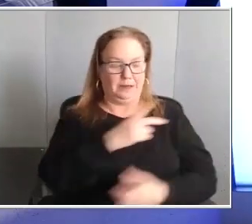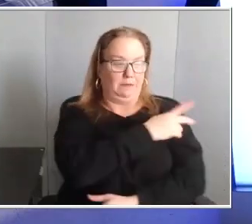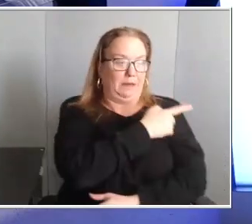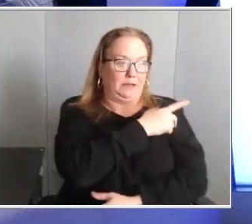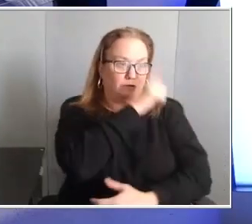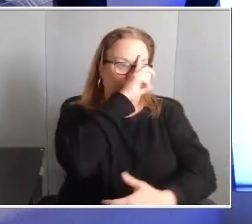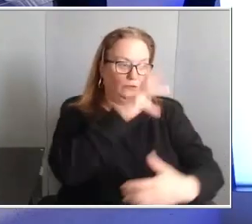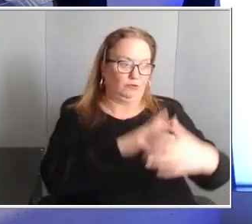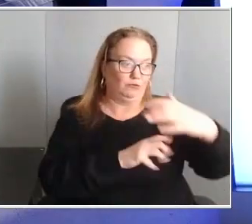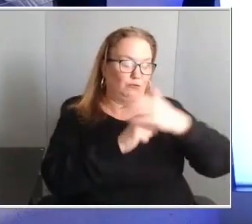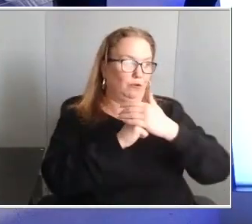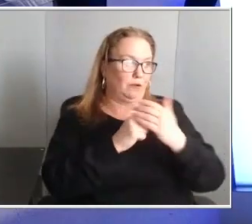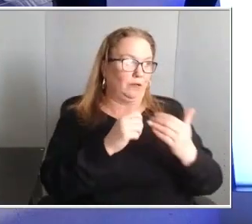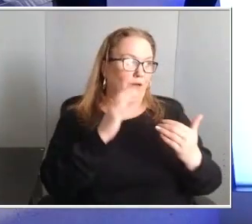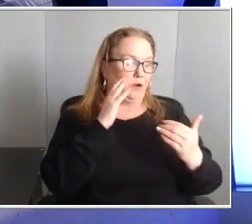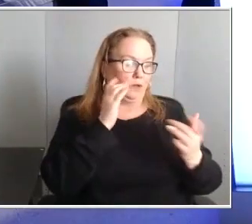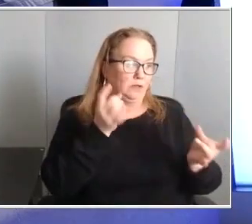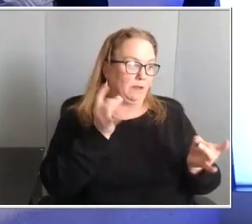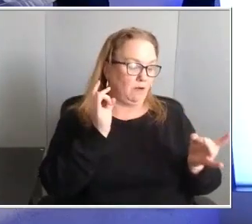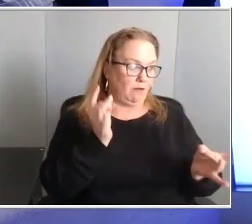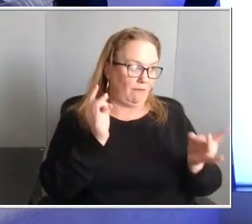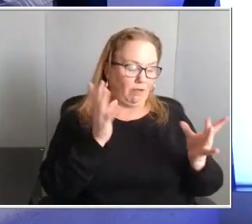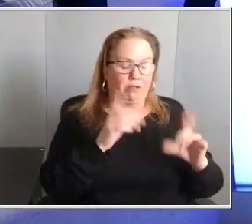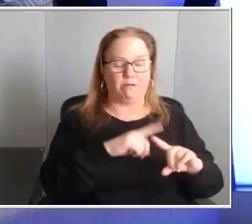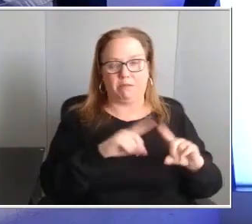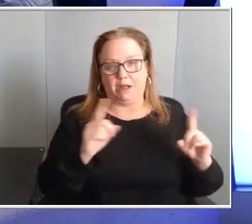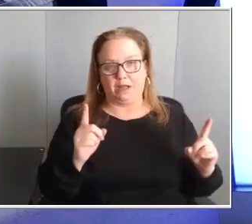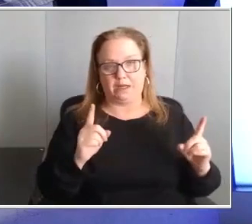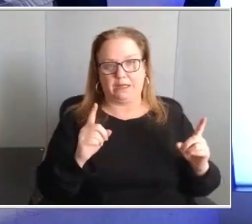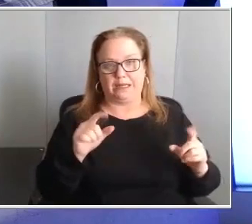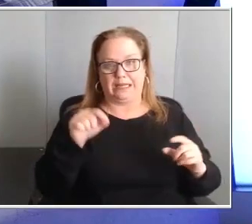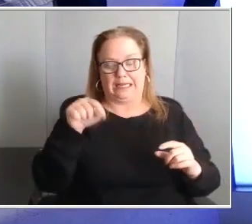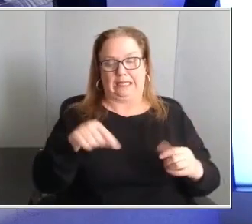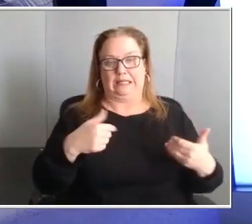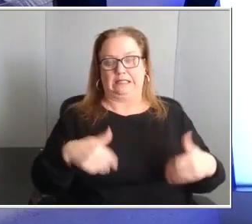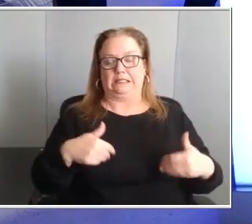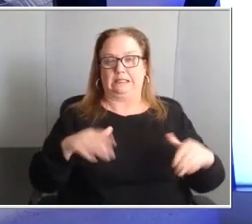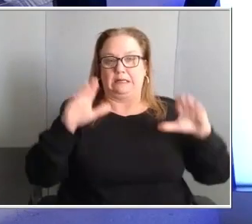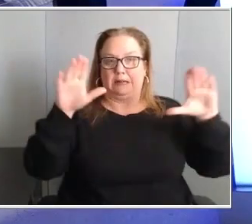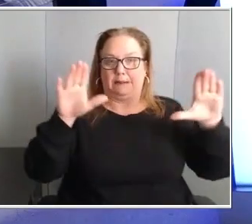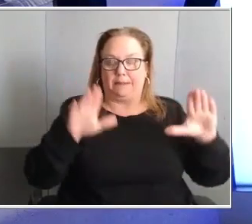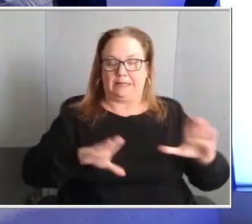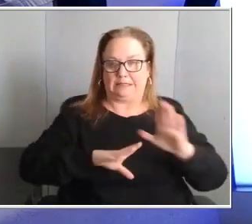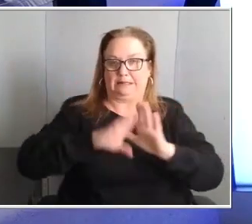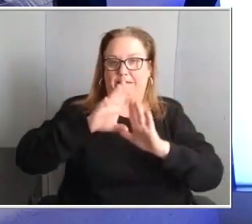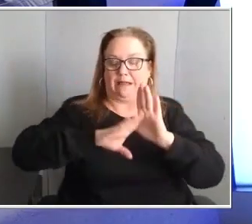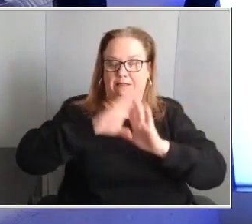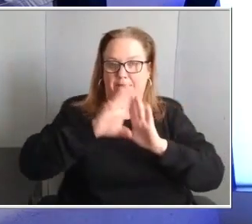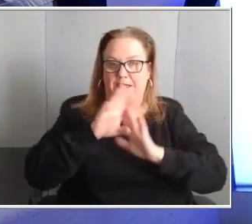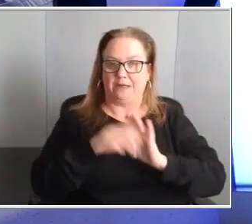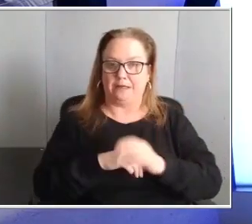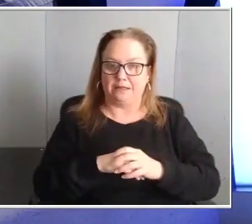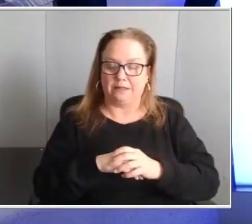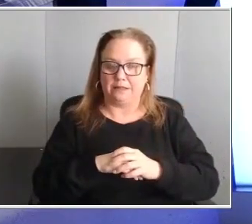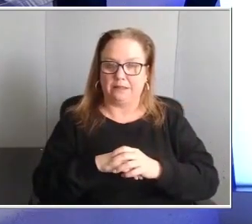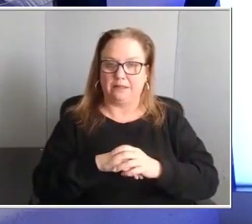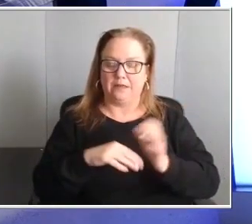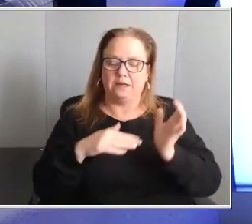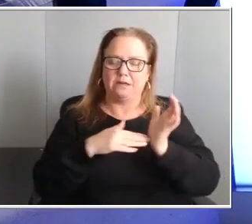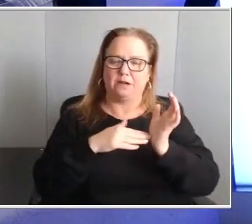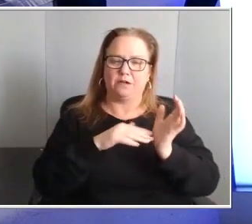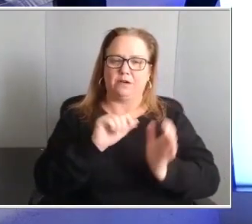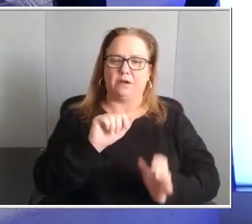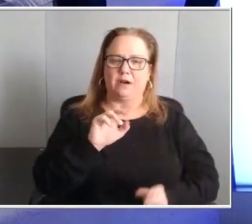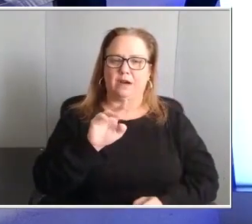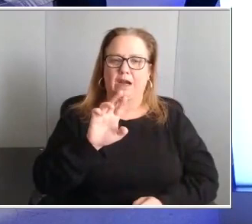knowing that was going to be so awful. But this is a pretty amazing development. Dr. Abraham, talk to us a little